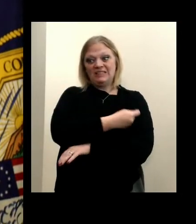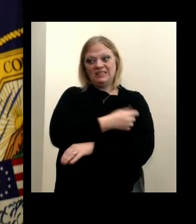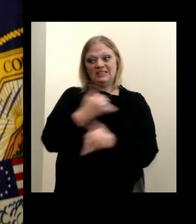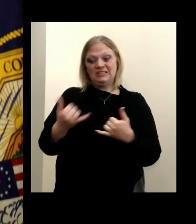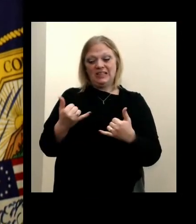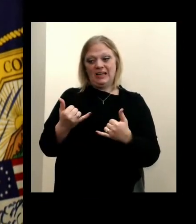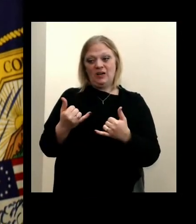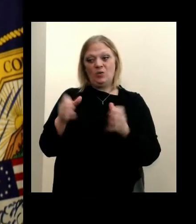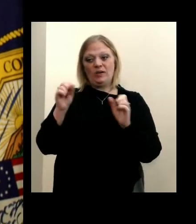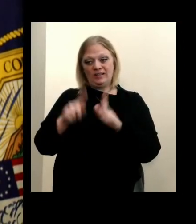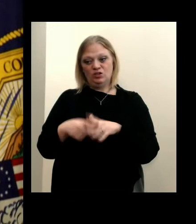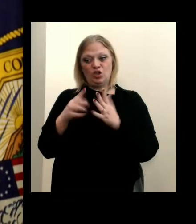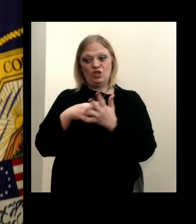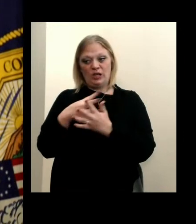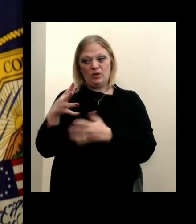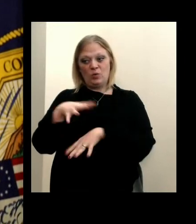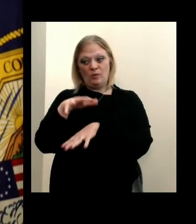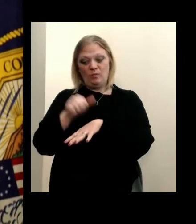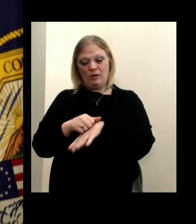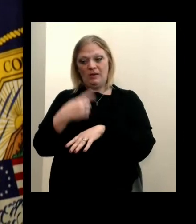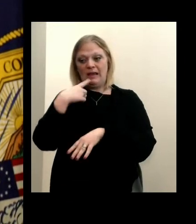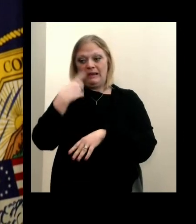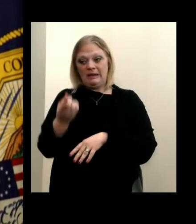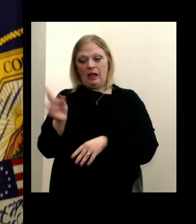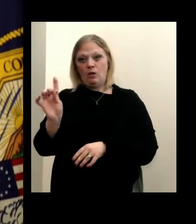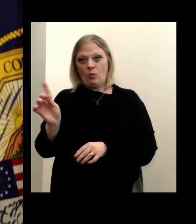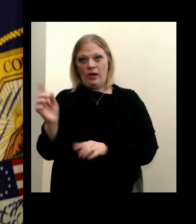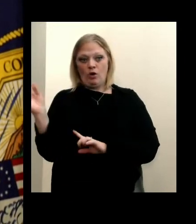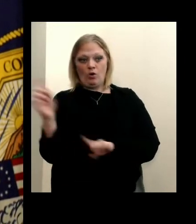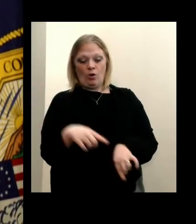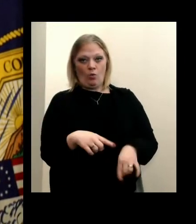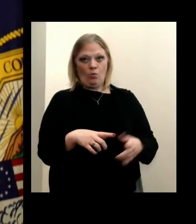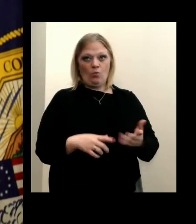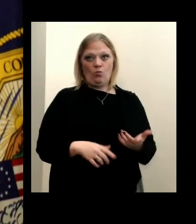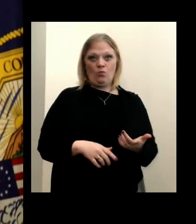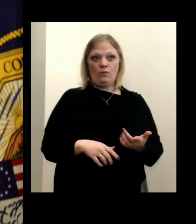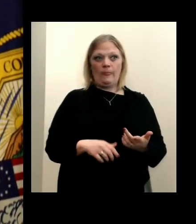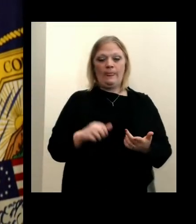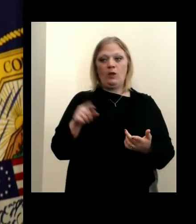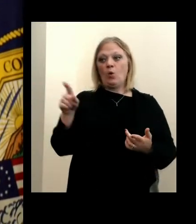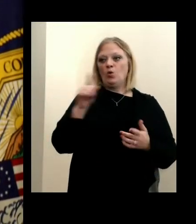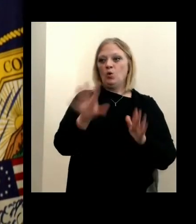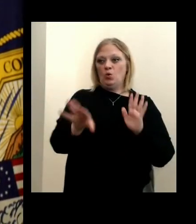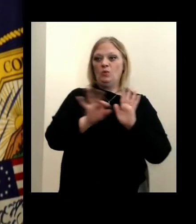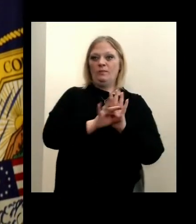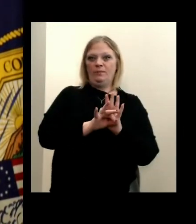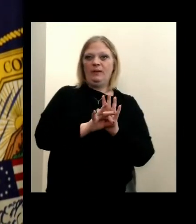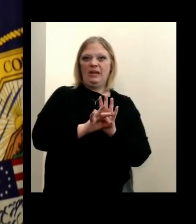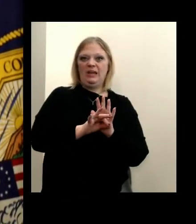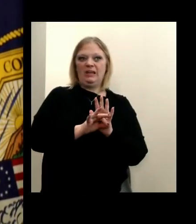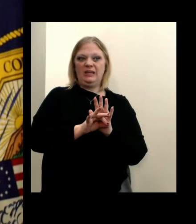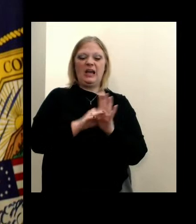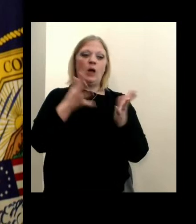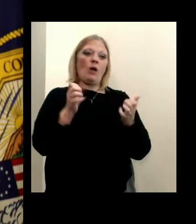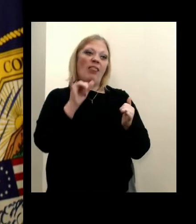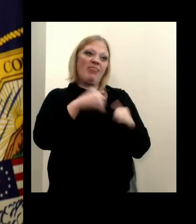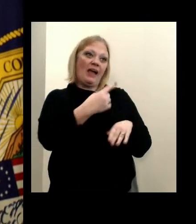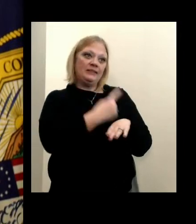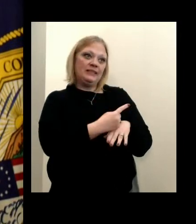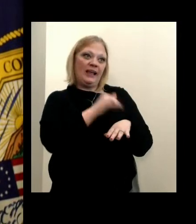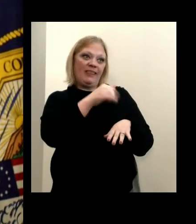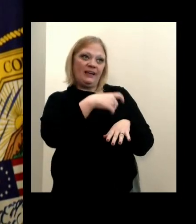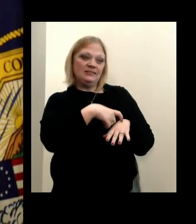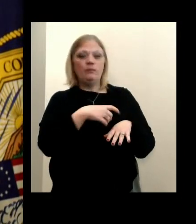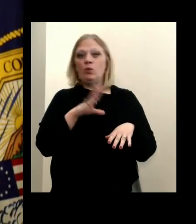start scheduling them and tell them where their vaccine's going to be. It's not going to be you get to pick your time and date. We're going to offer you a time and date, and you're going to have to